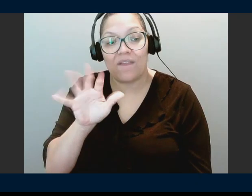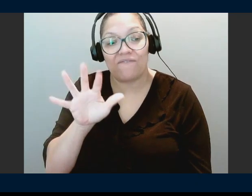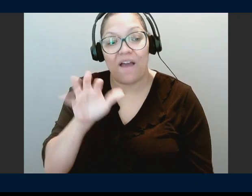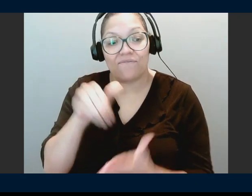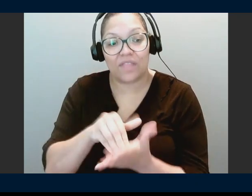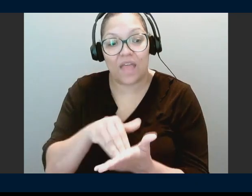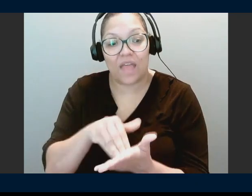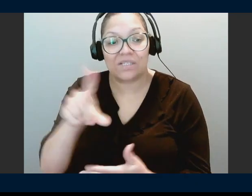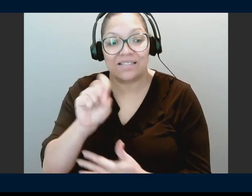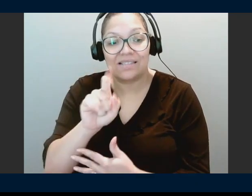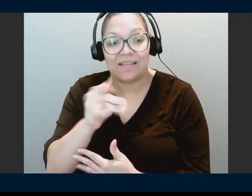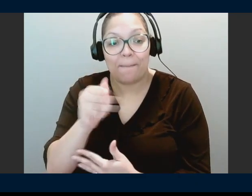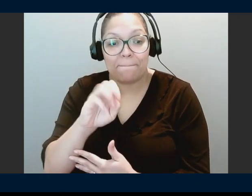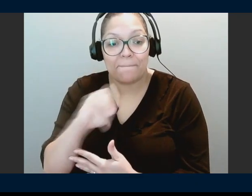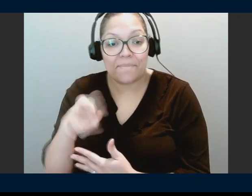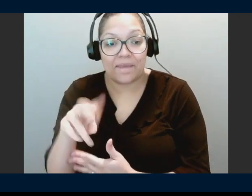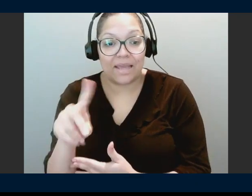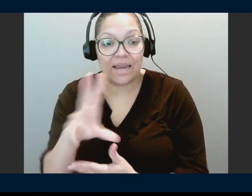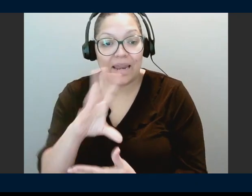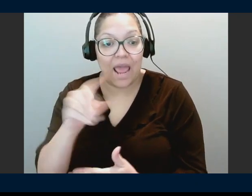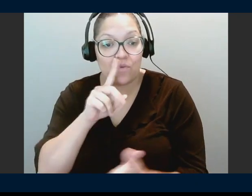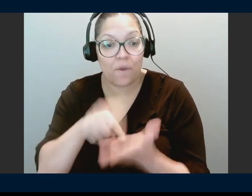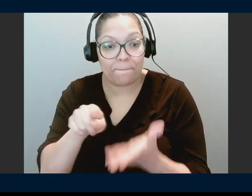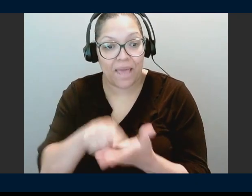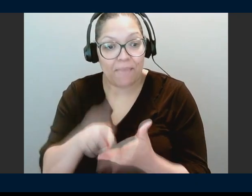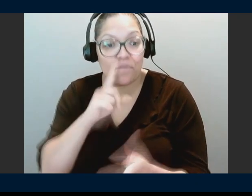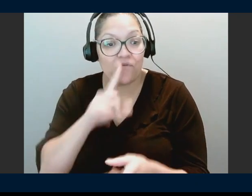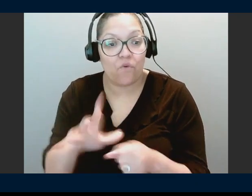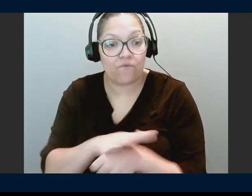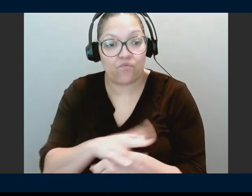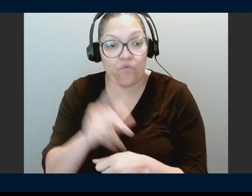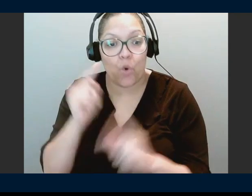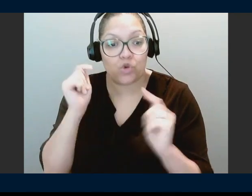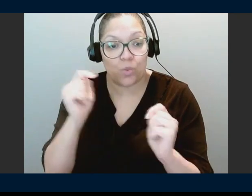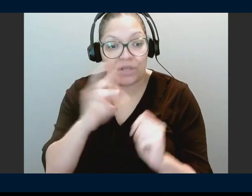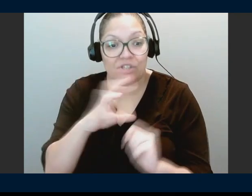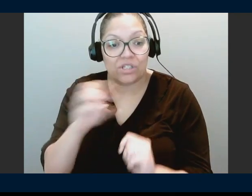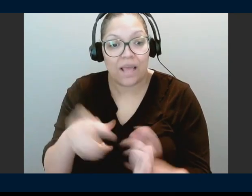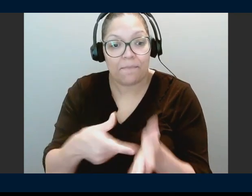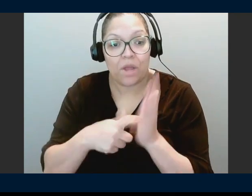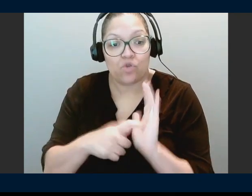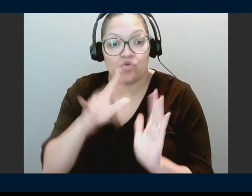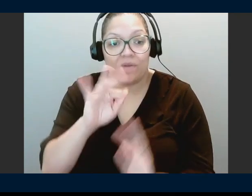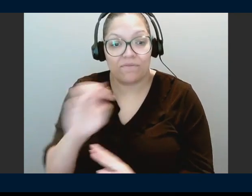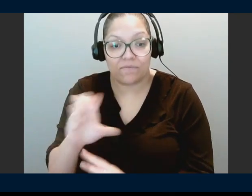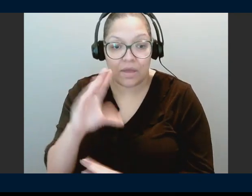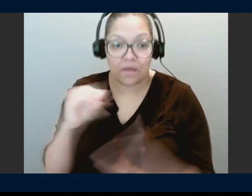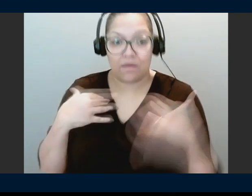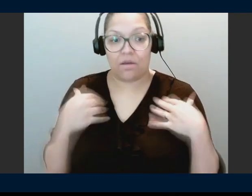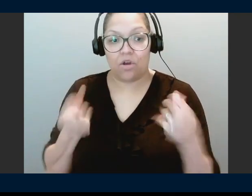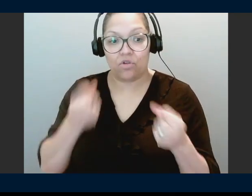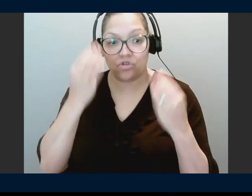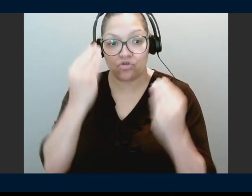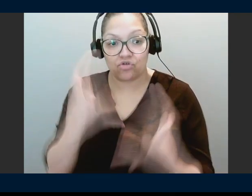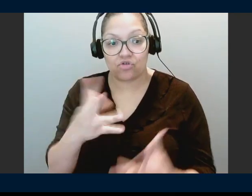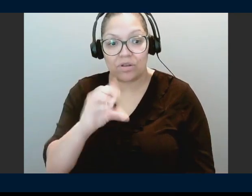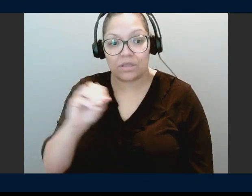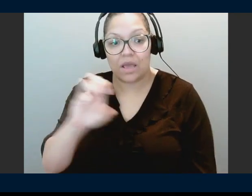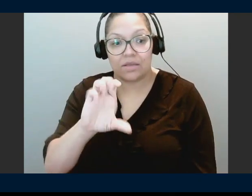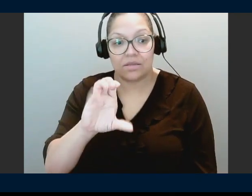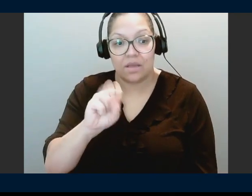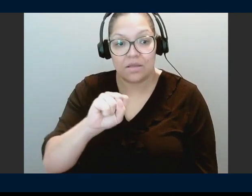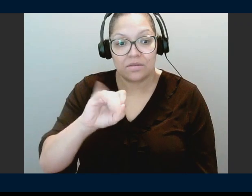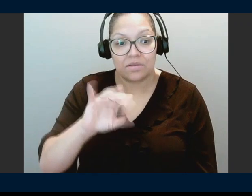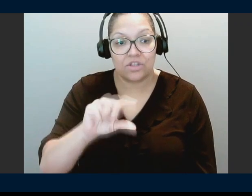full tuition, all mandatory fees and health insurance, a CSGF annual program review, a $1,000 annual academic allowance, a